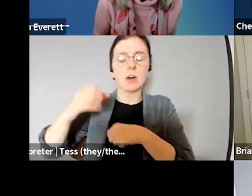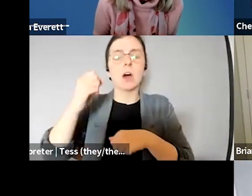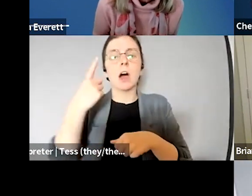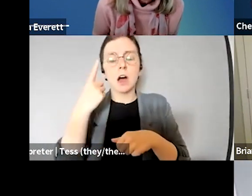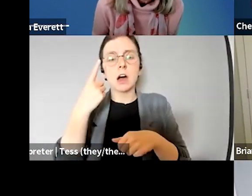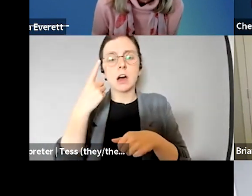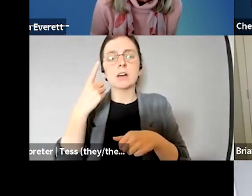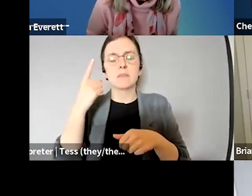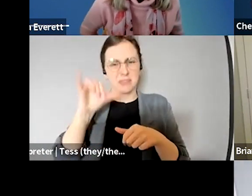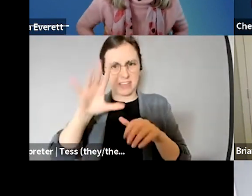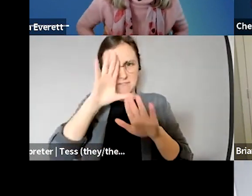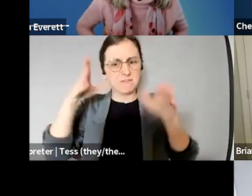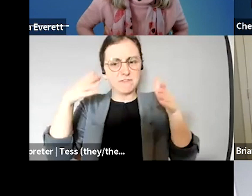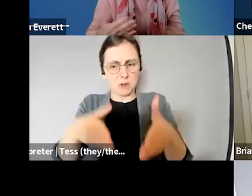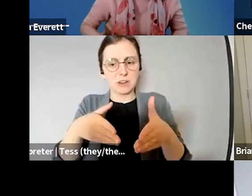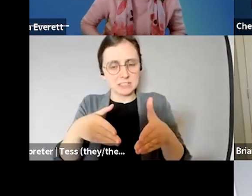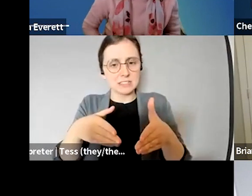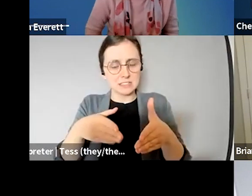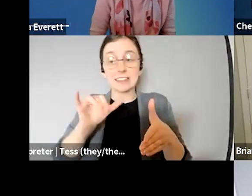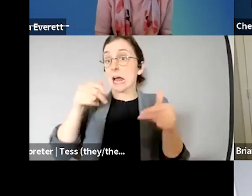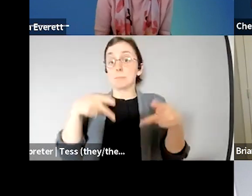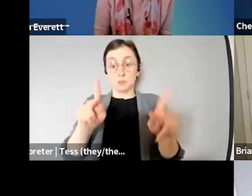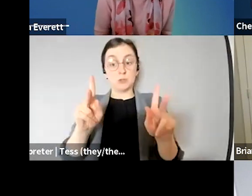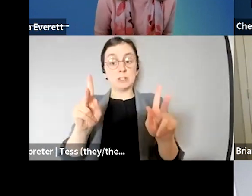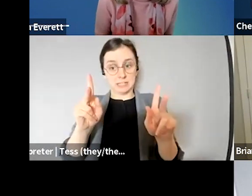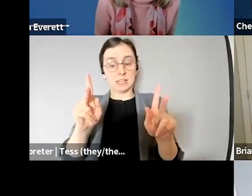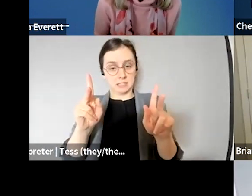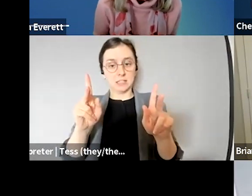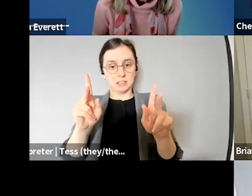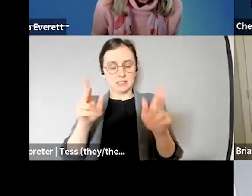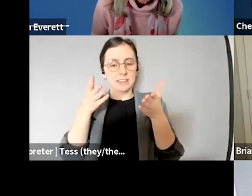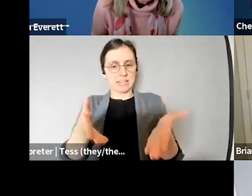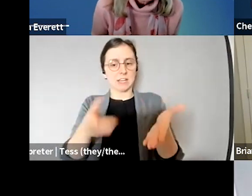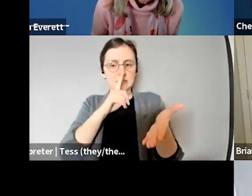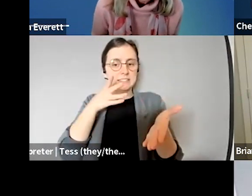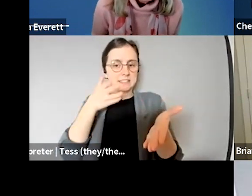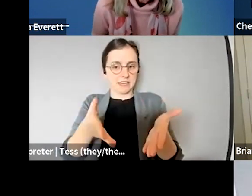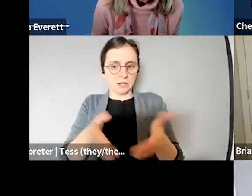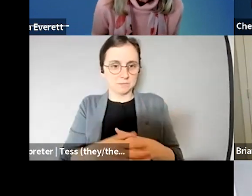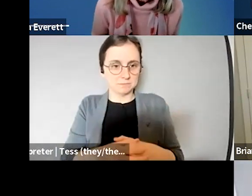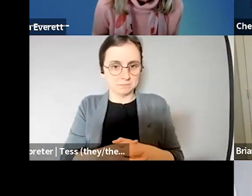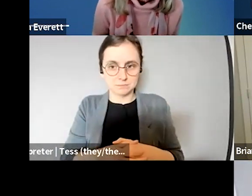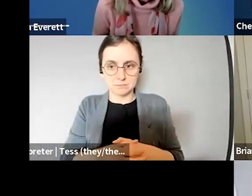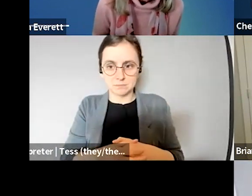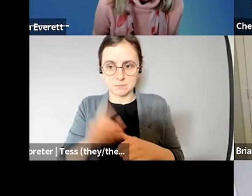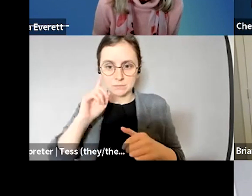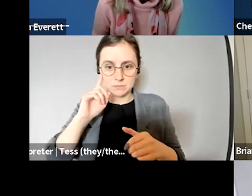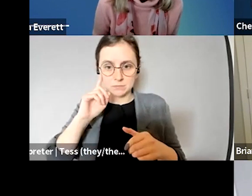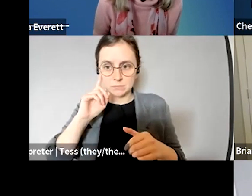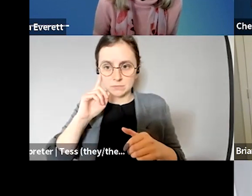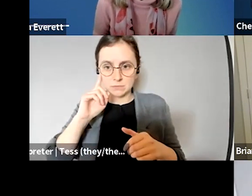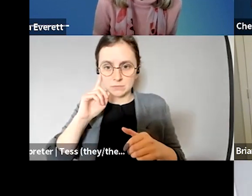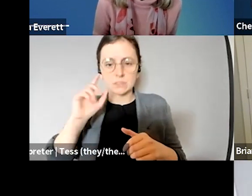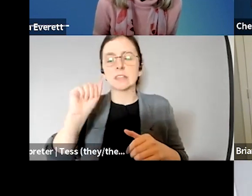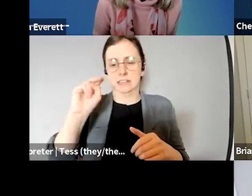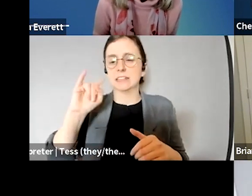that focus to, or that opportunity there. I do think it's really important also, just so we